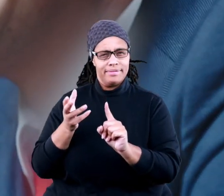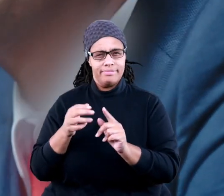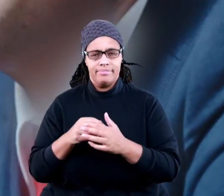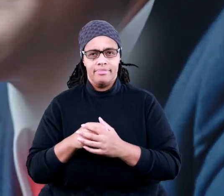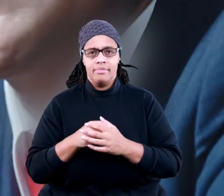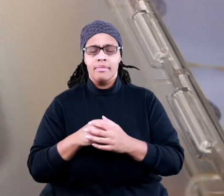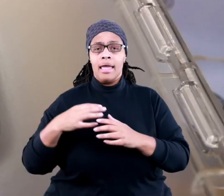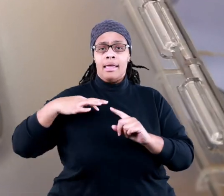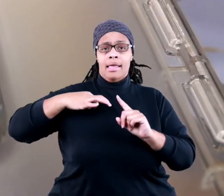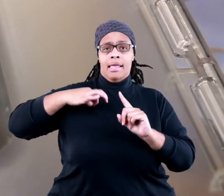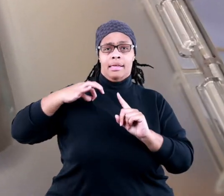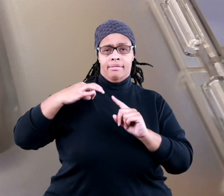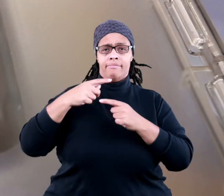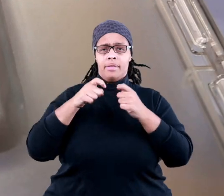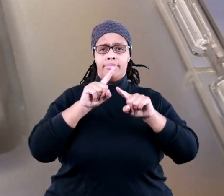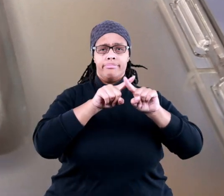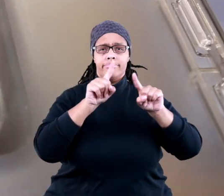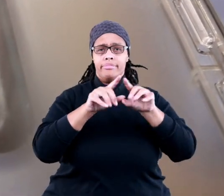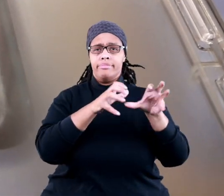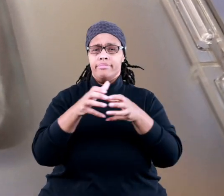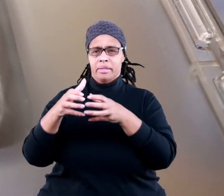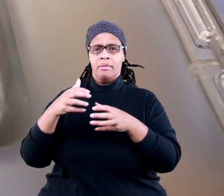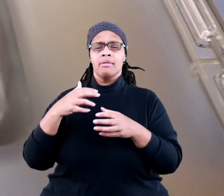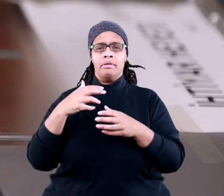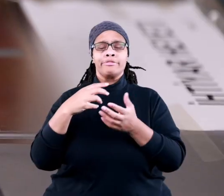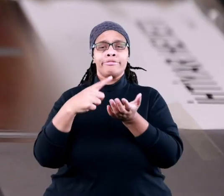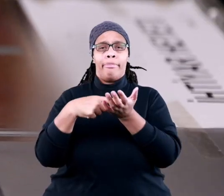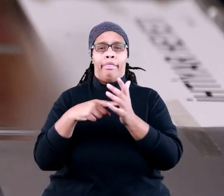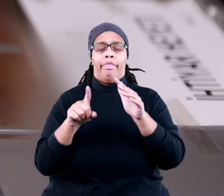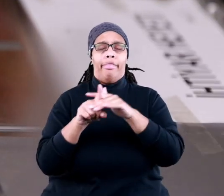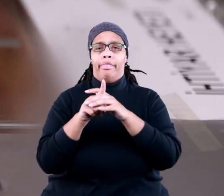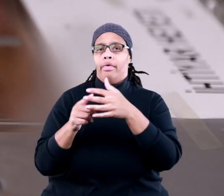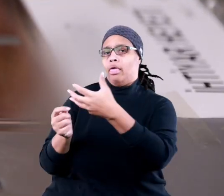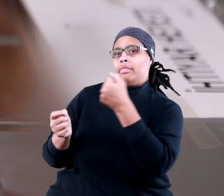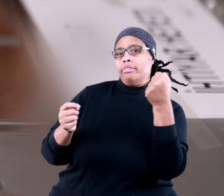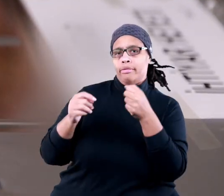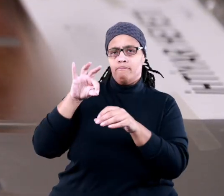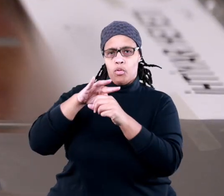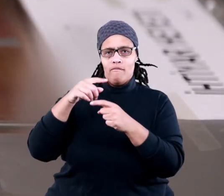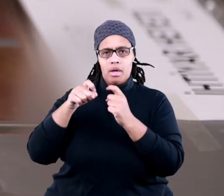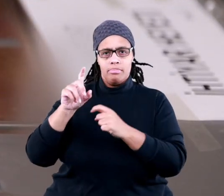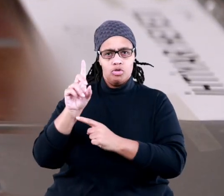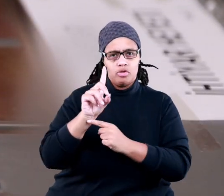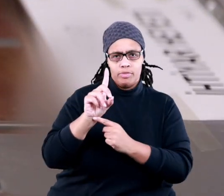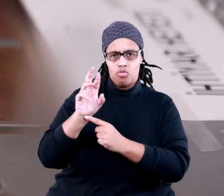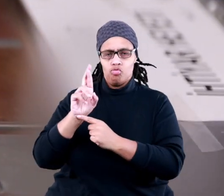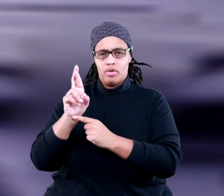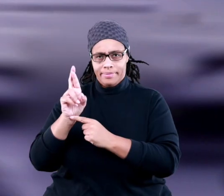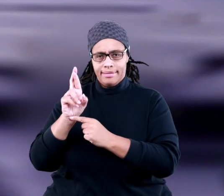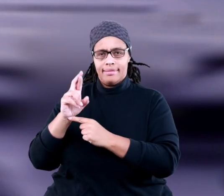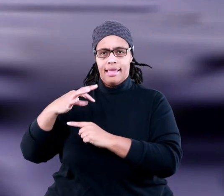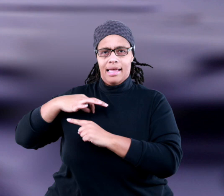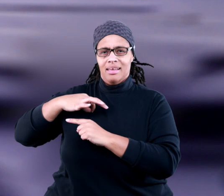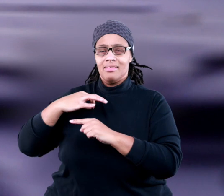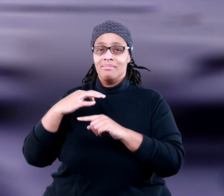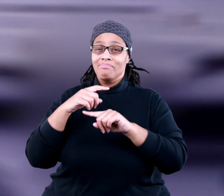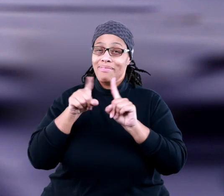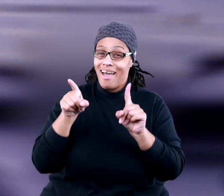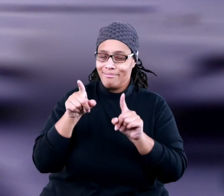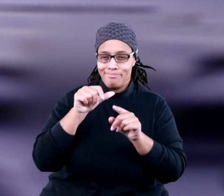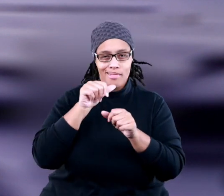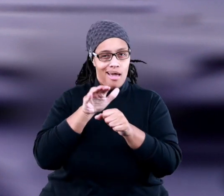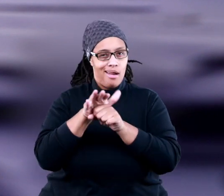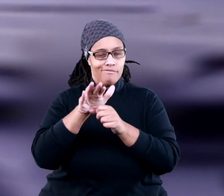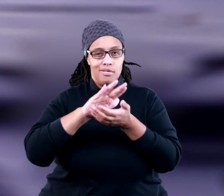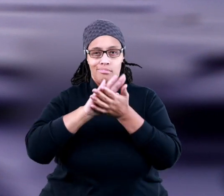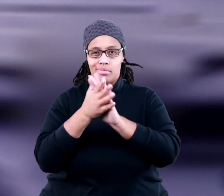to win. Candidates from different parties have been known to take votes away from the Democrat or Republican candidates, but not enough